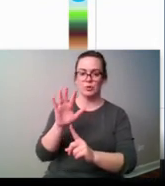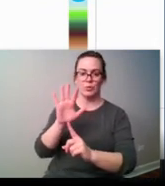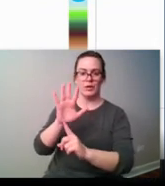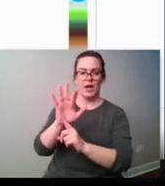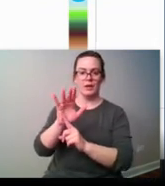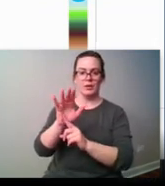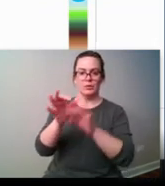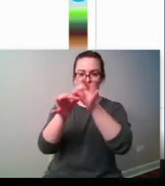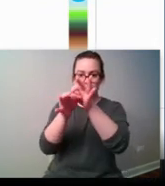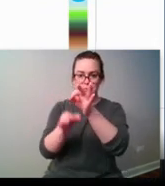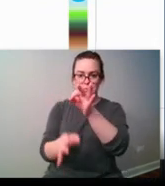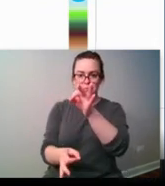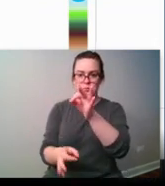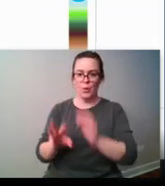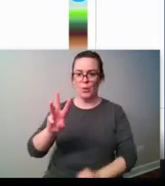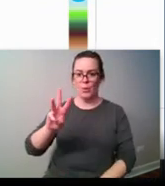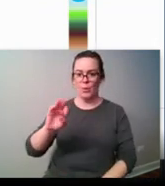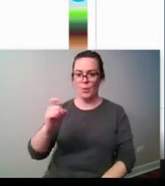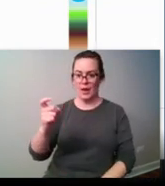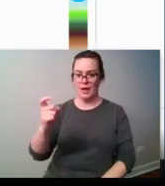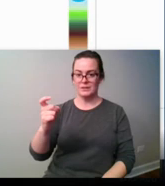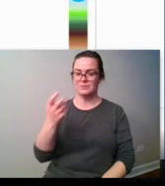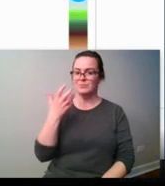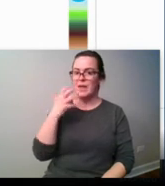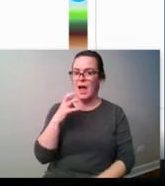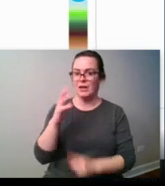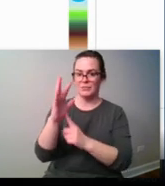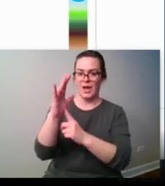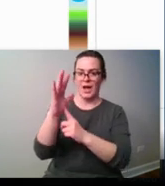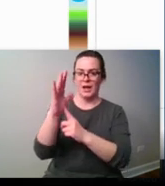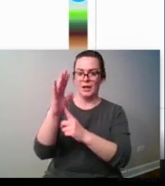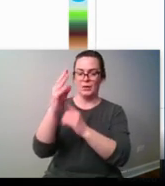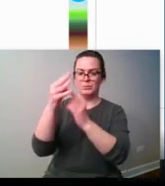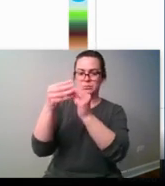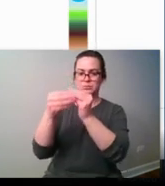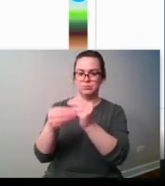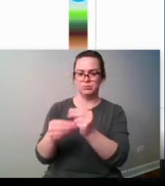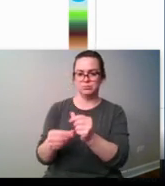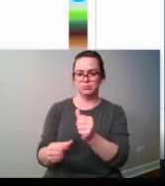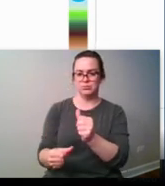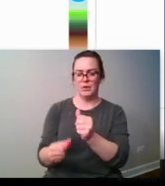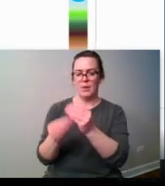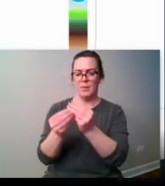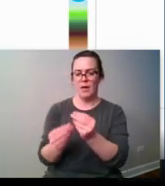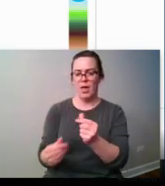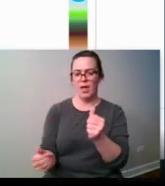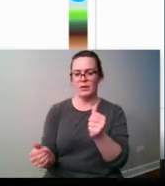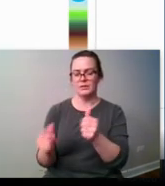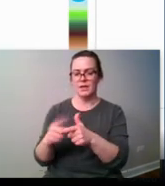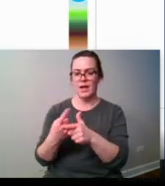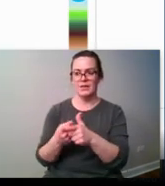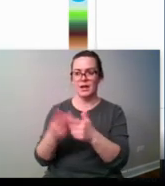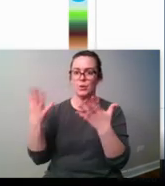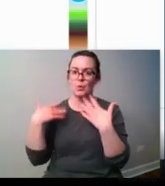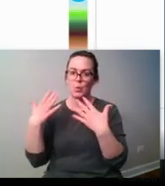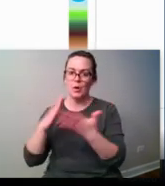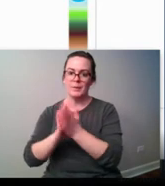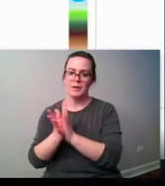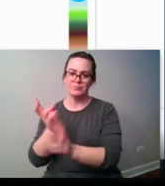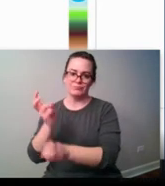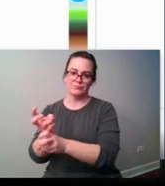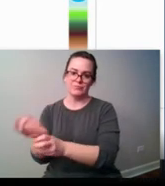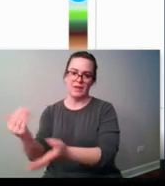again. So here's that example of mixing chocolate. Here's the chocolate bar, you melt it, it turns into liquid